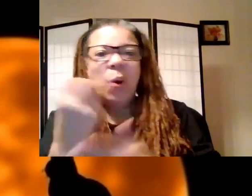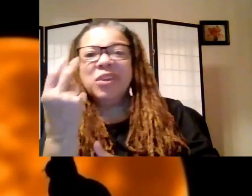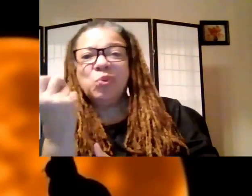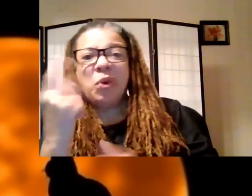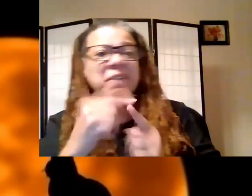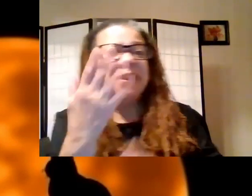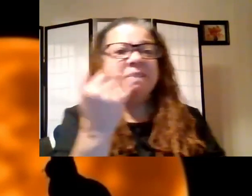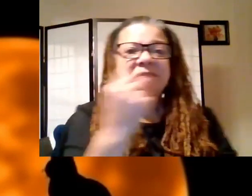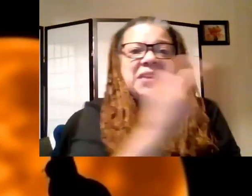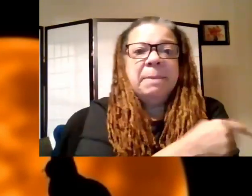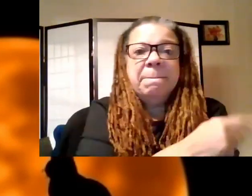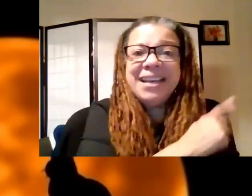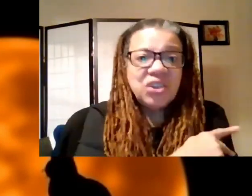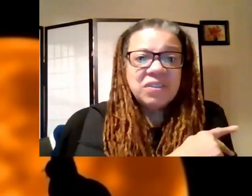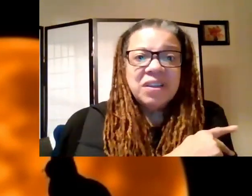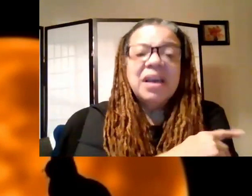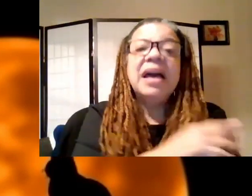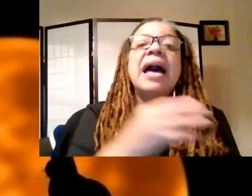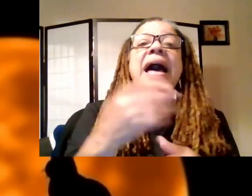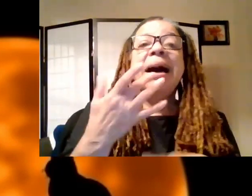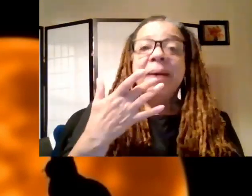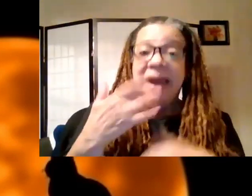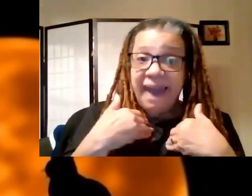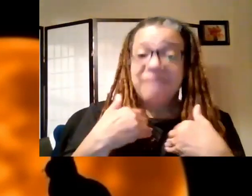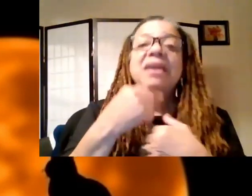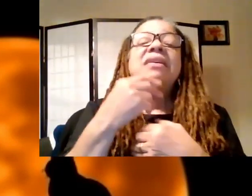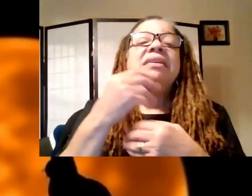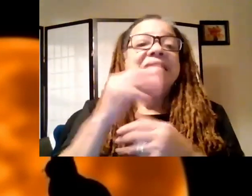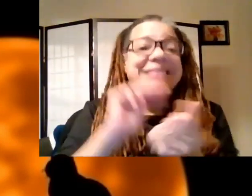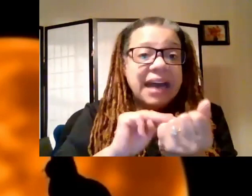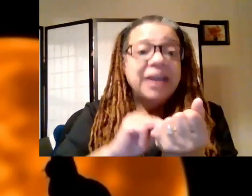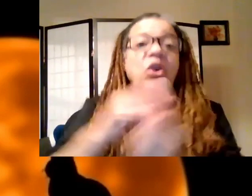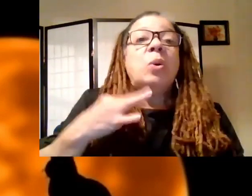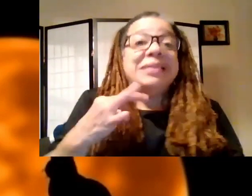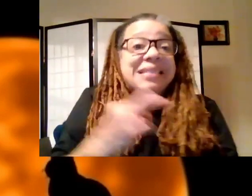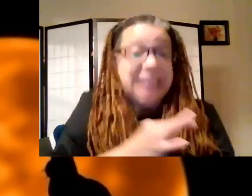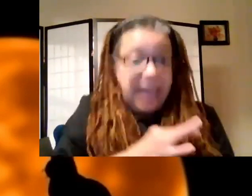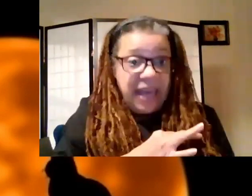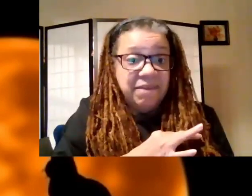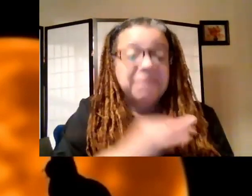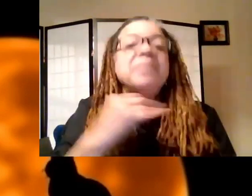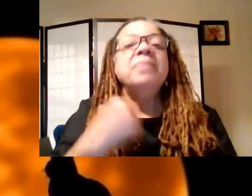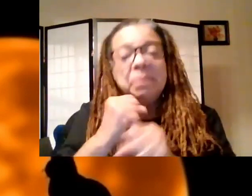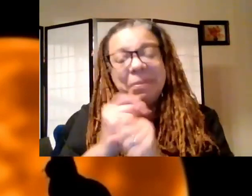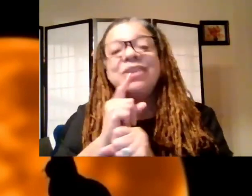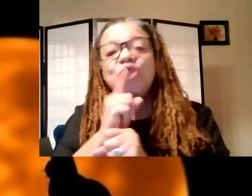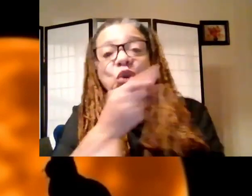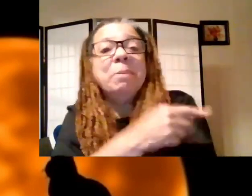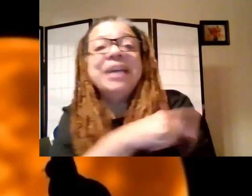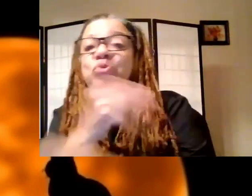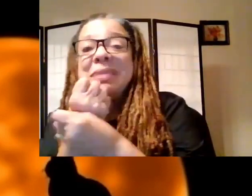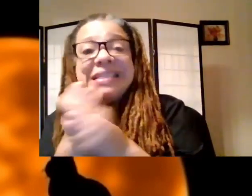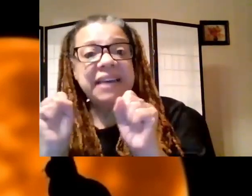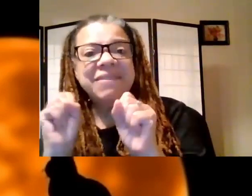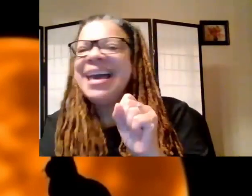patients. So having a physician on staff would ensure patient safety, because anything